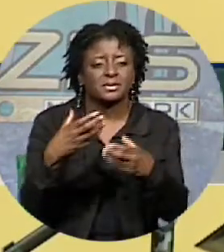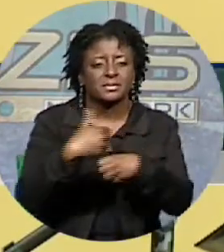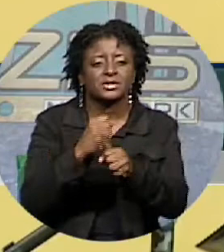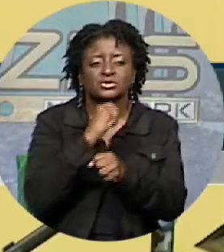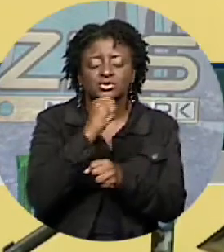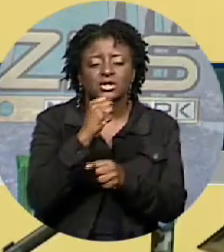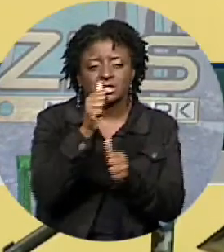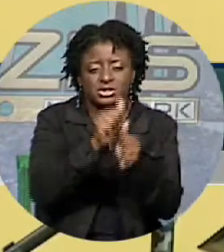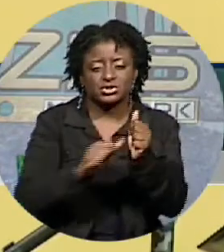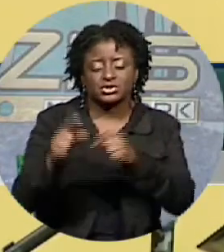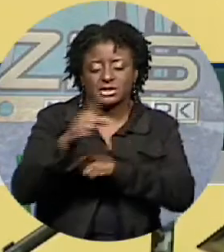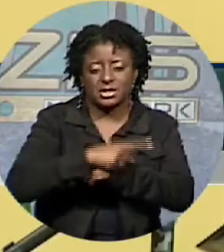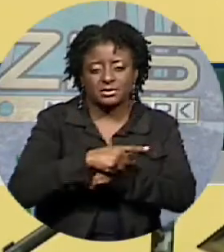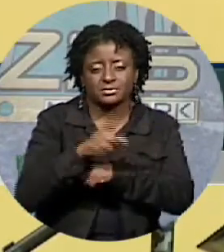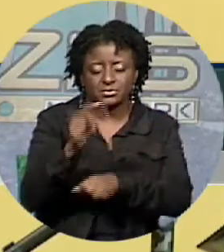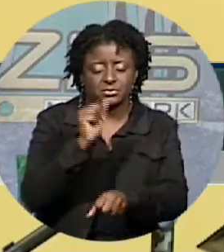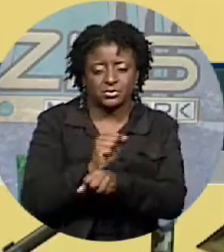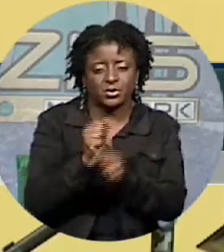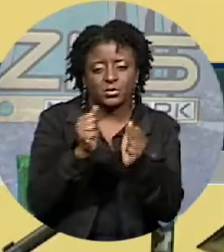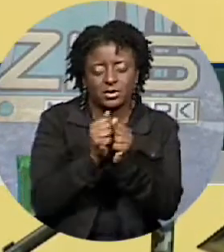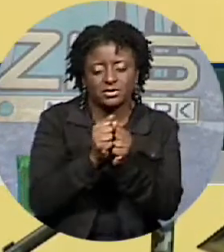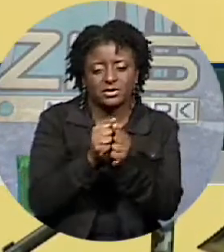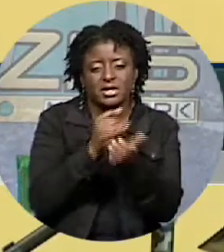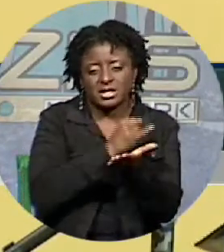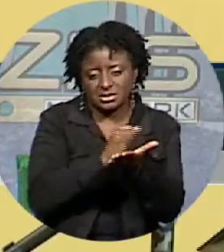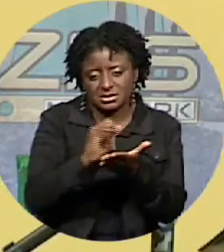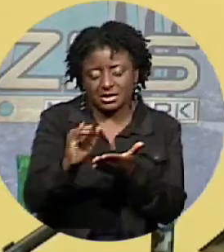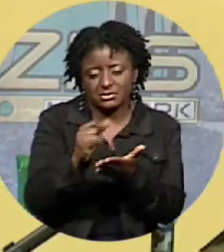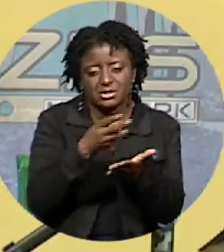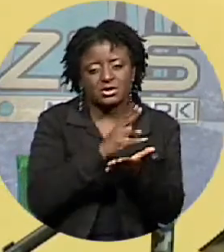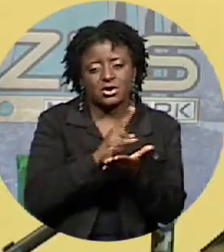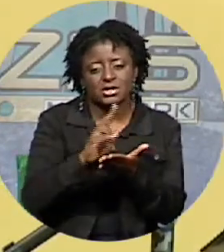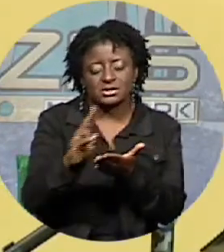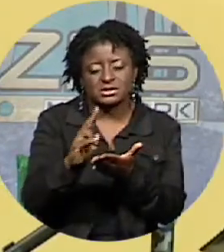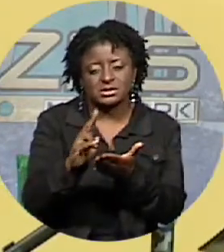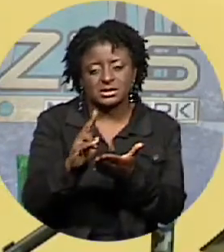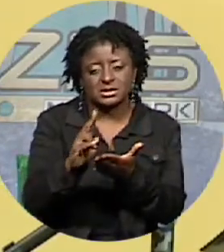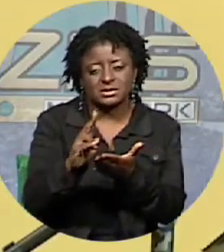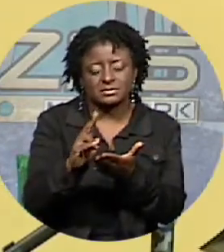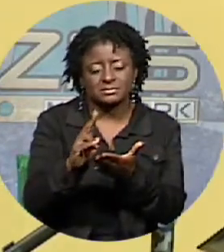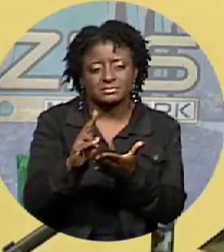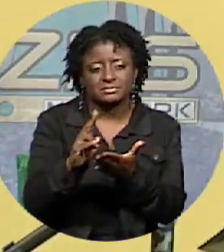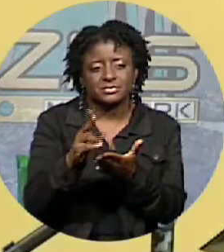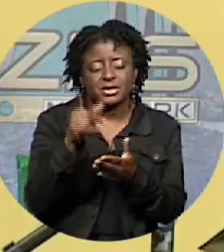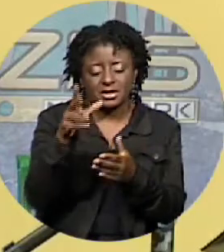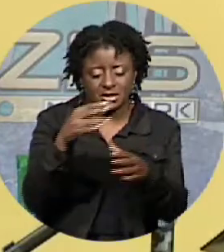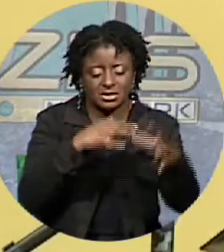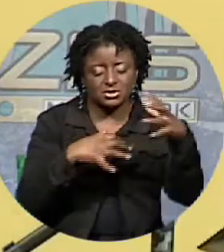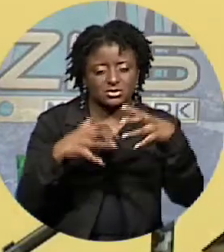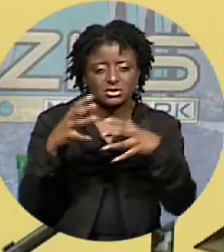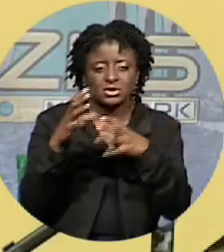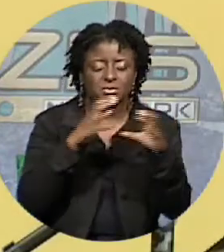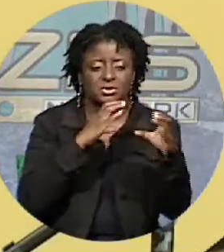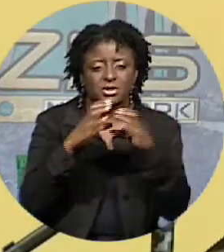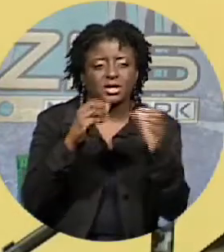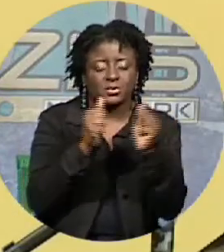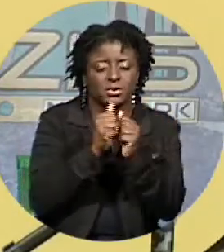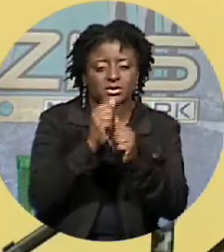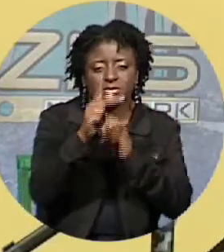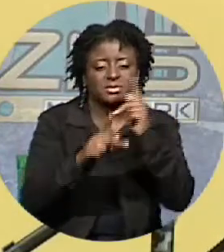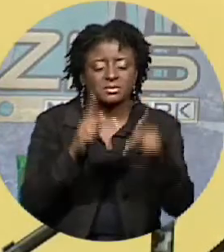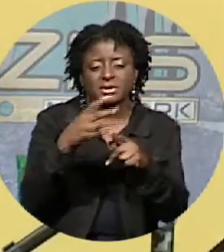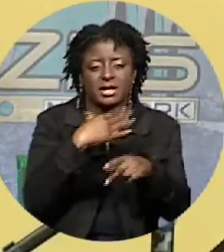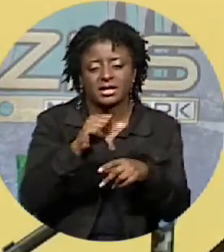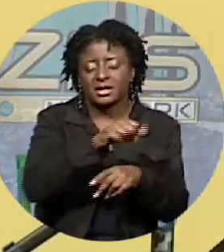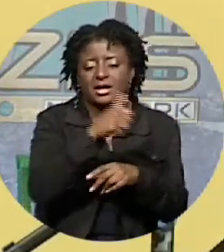with integrity, honesty, and decorum as you interact with the traveling public and your fellow